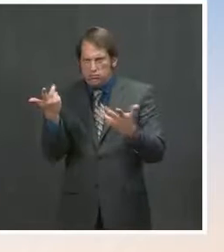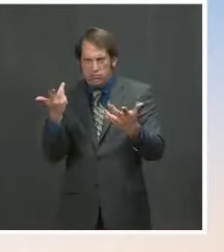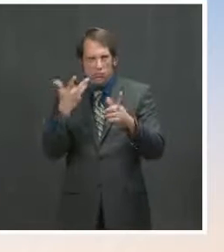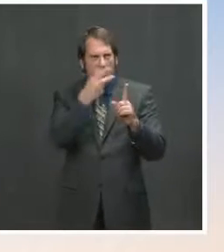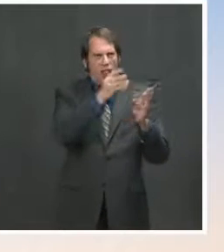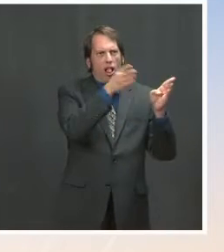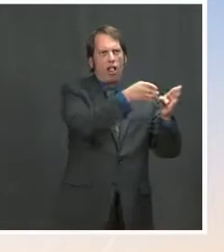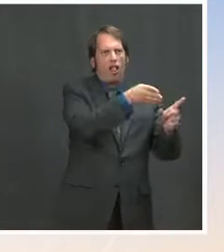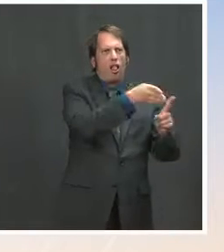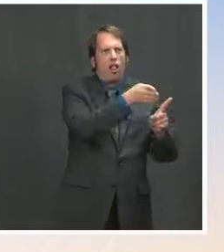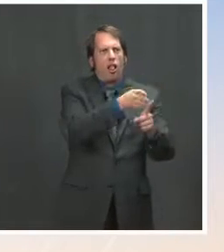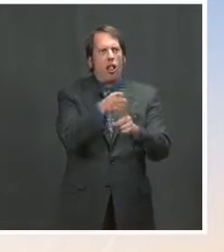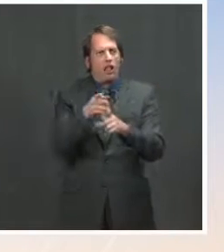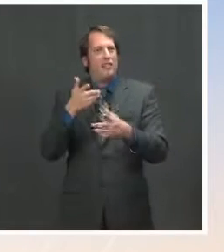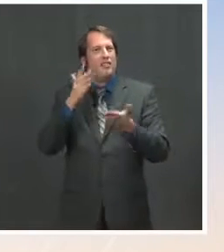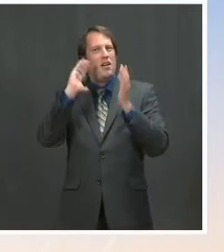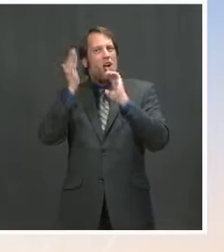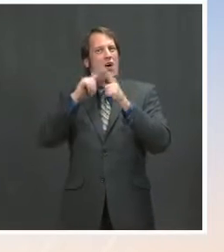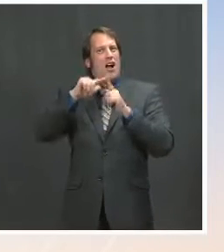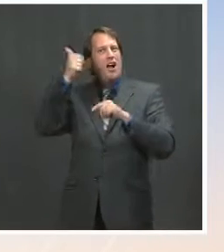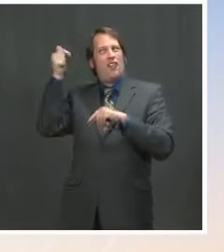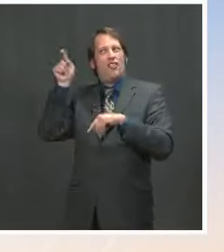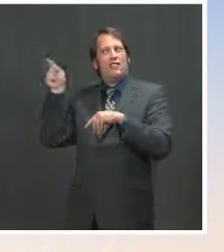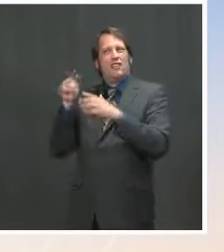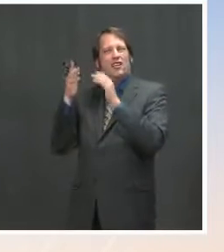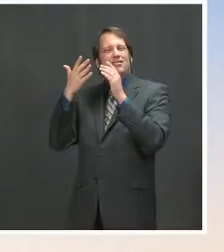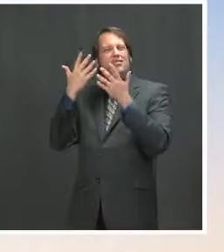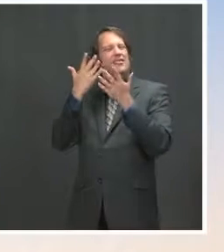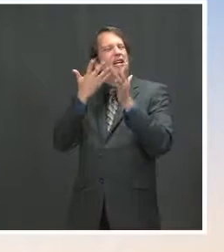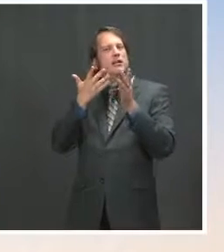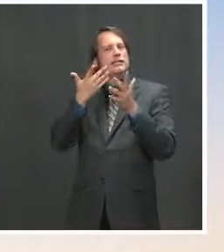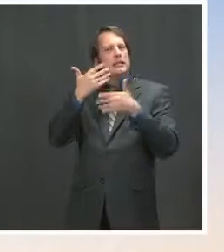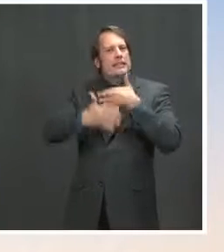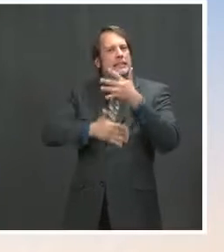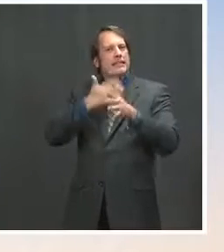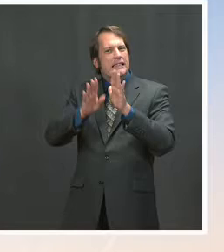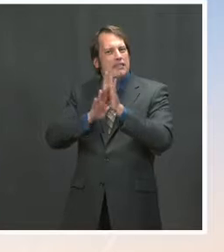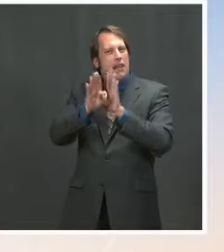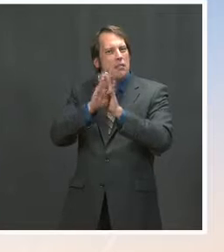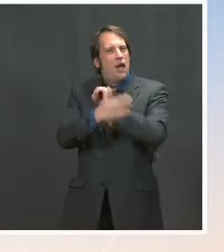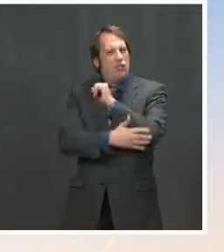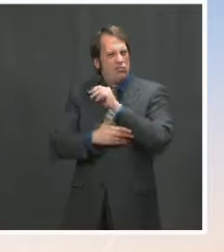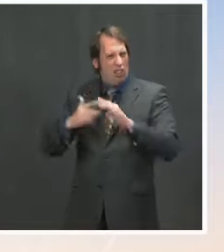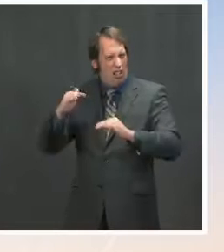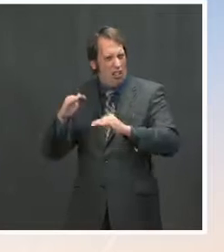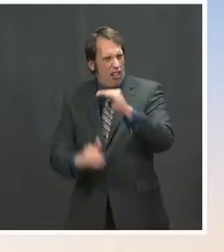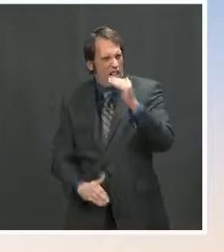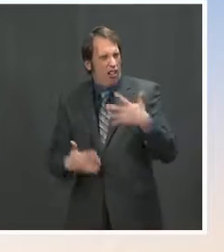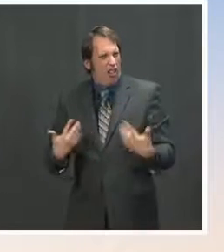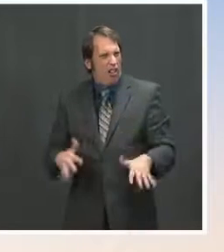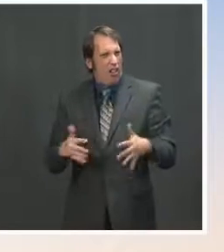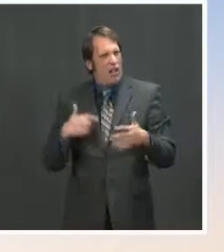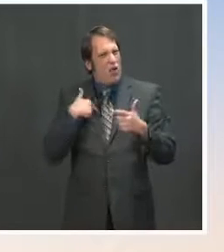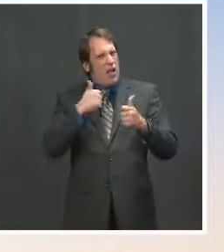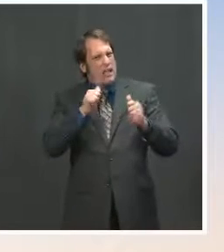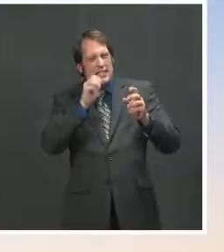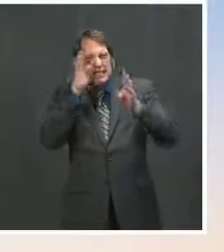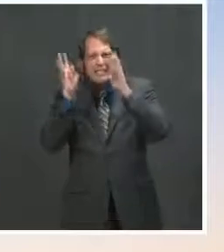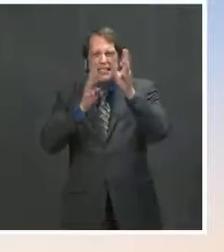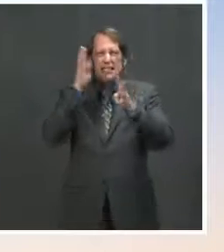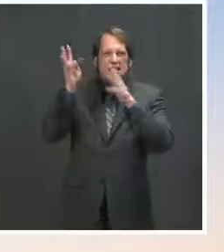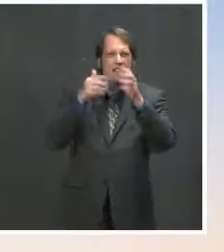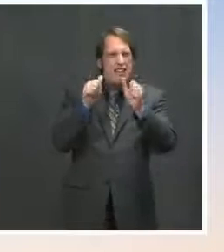times require extraordinary leadership, communication, and creativity. We are, of course, working with WTO members on a global response to